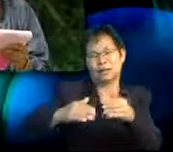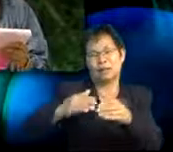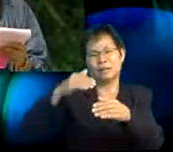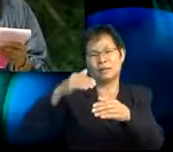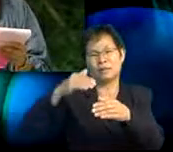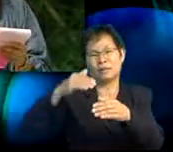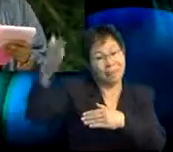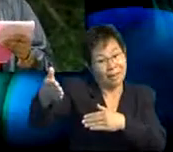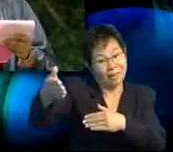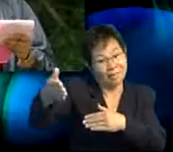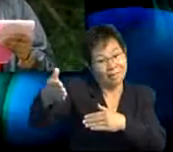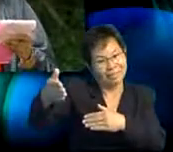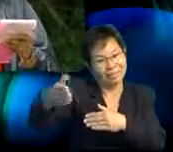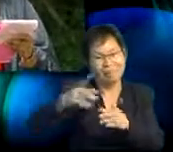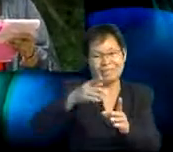they certainly didn't.